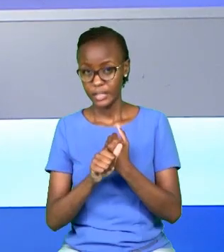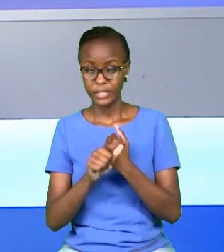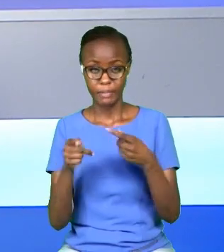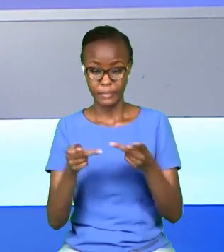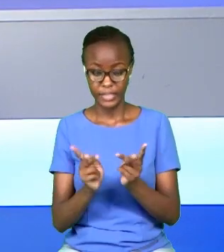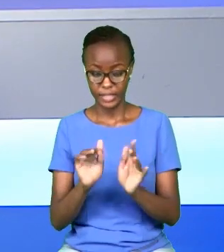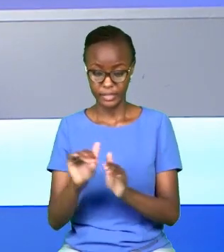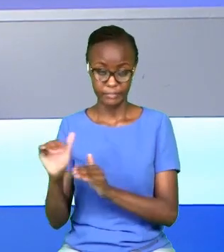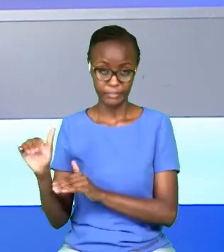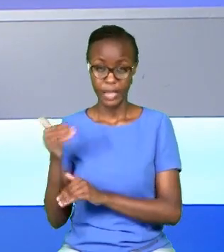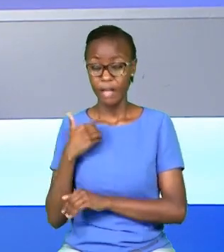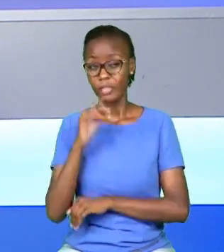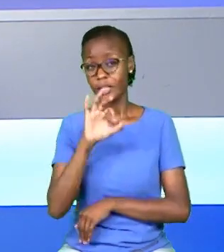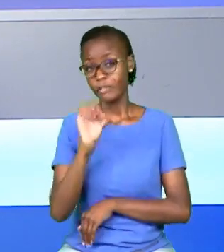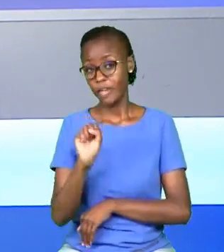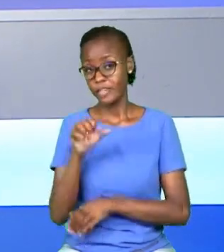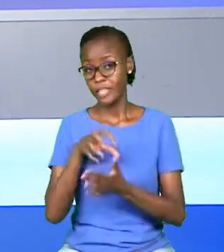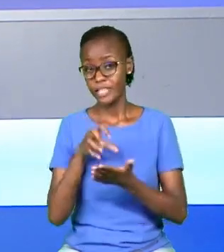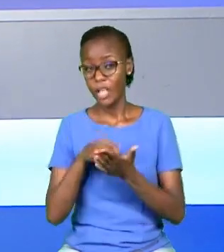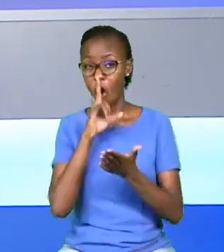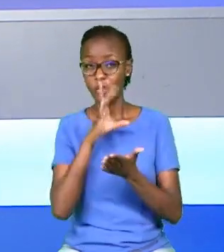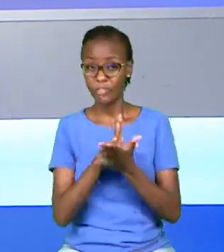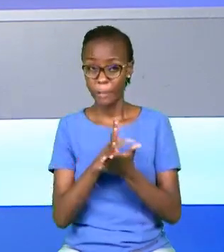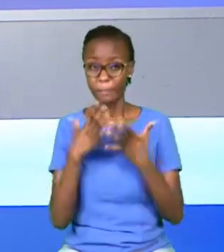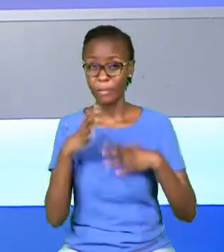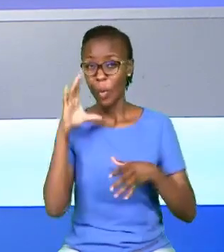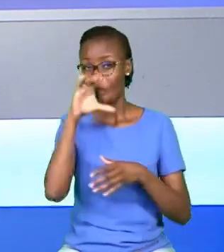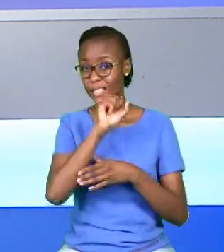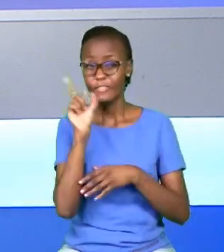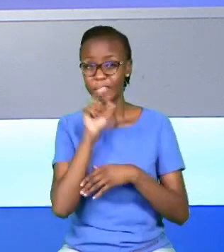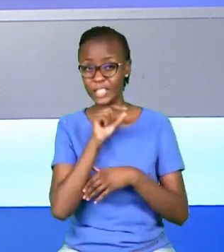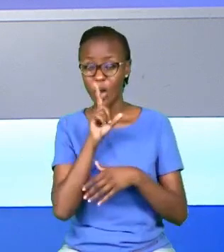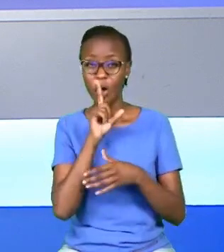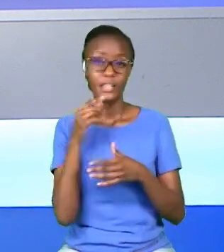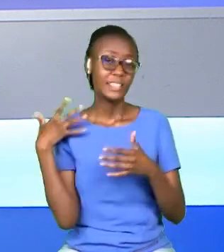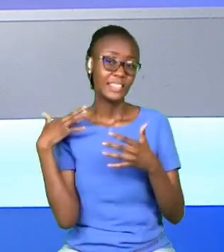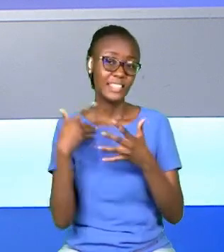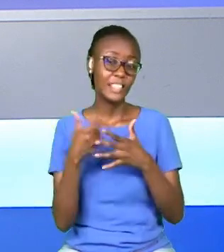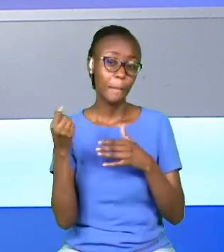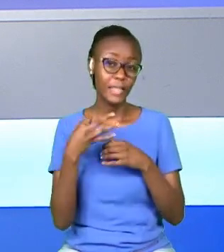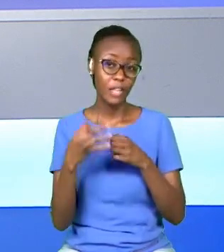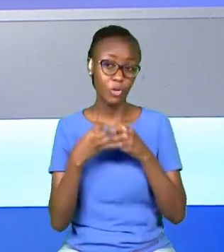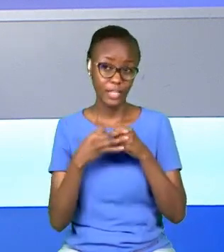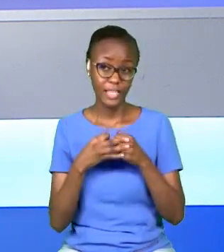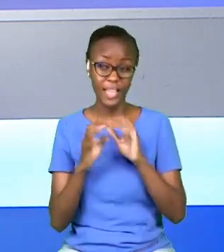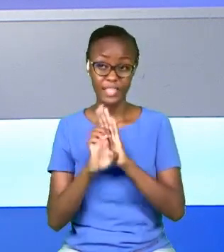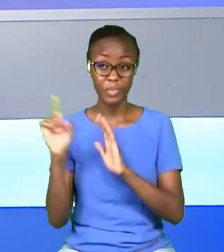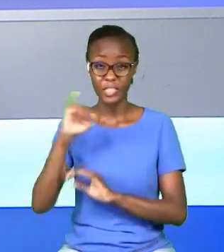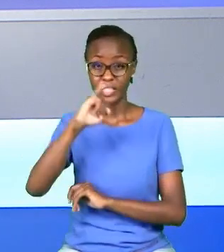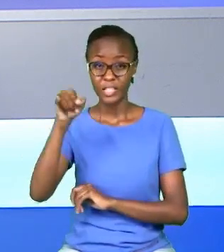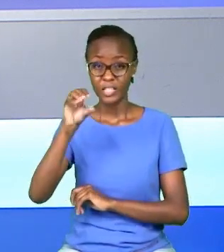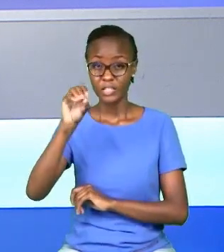At least 35 cases of missing persons has been reported in the month of August, with the recent case being of Josiah Waiguru,